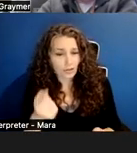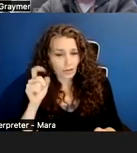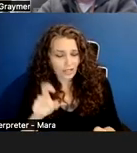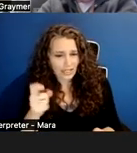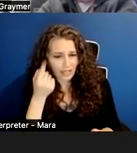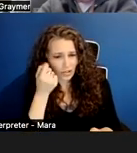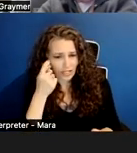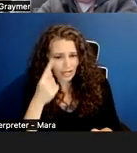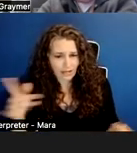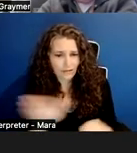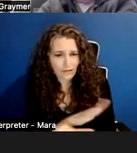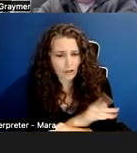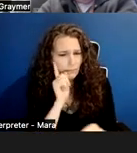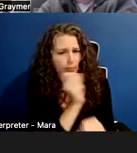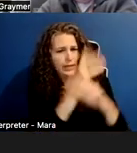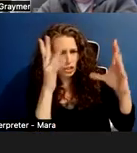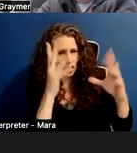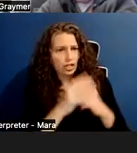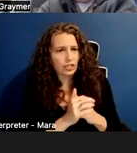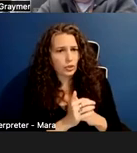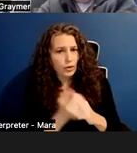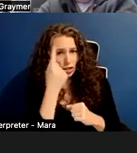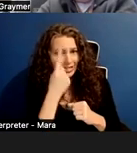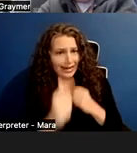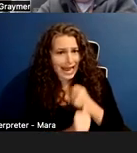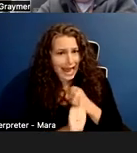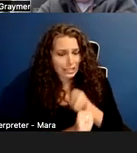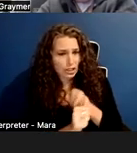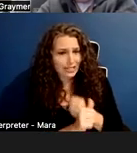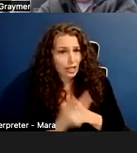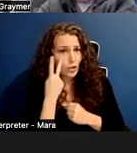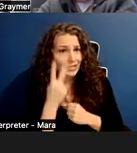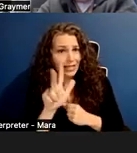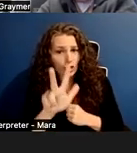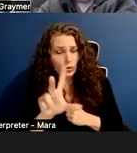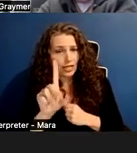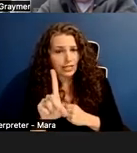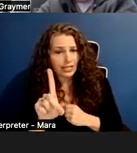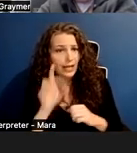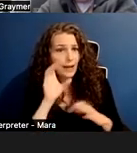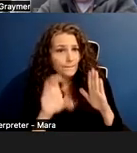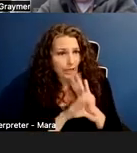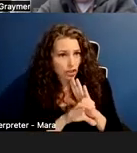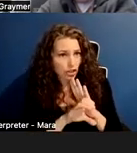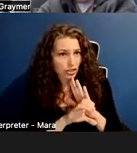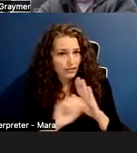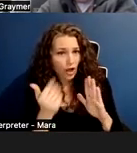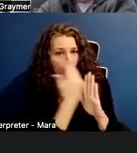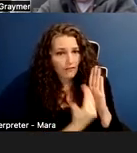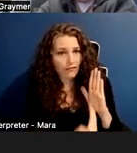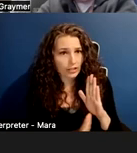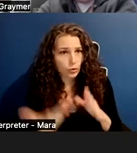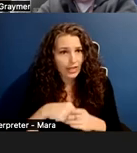hazard. And my last slide is a 3D picture of the faults in the San Andreas fault system.